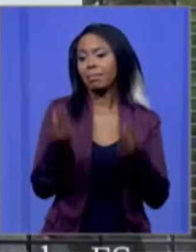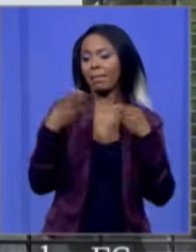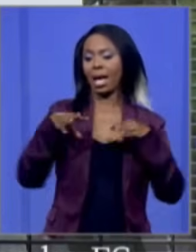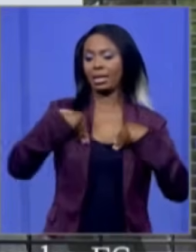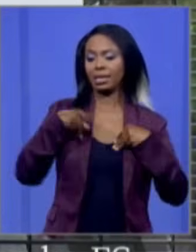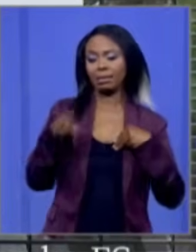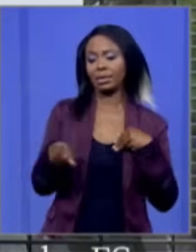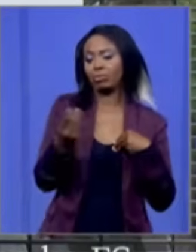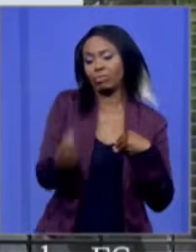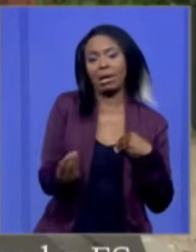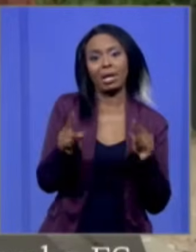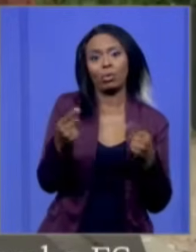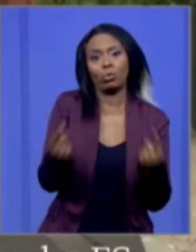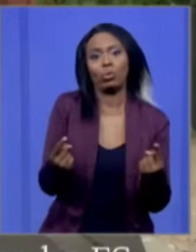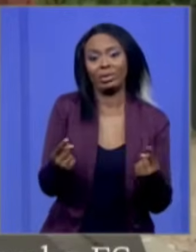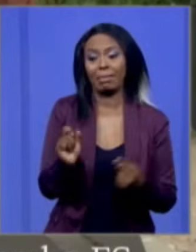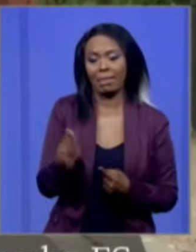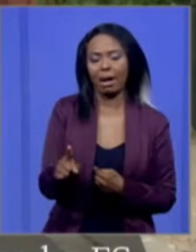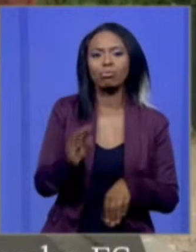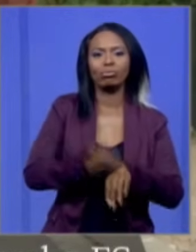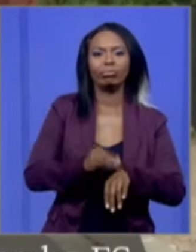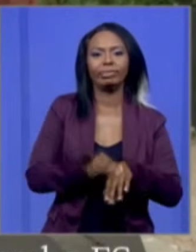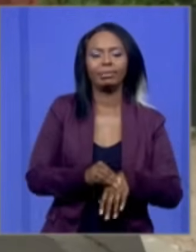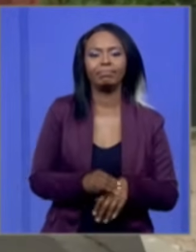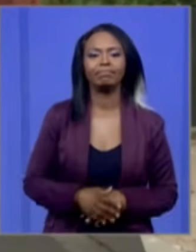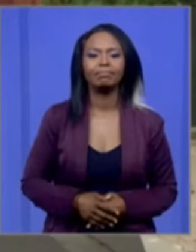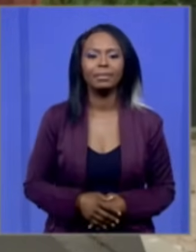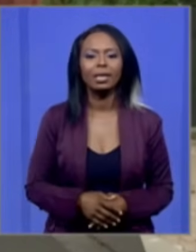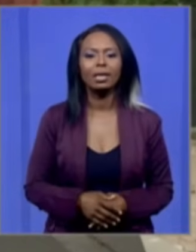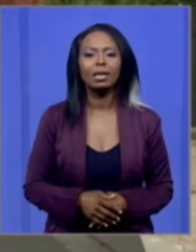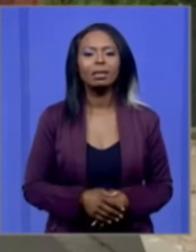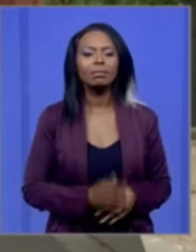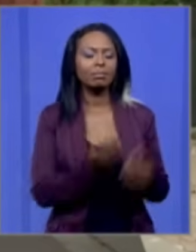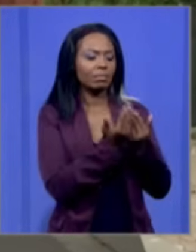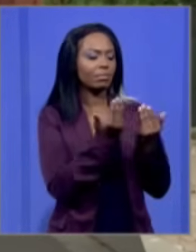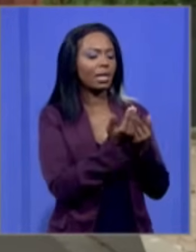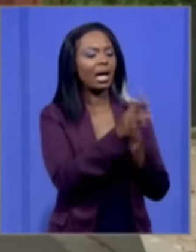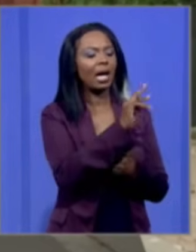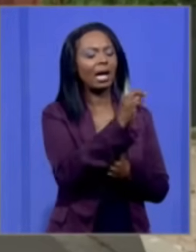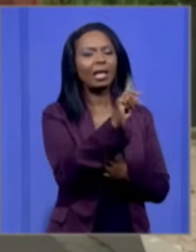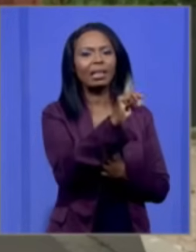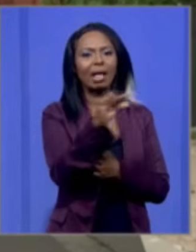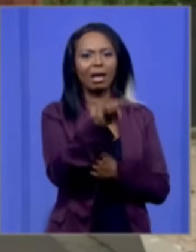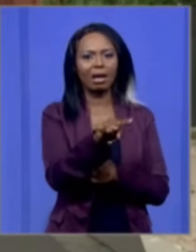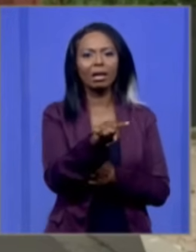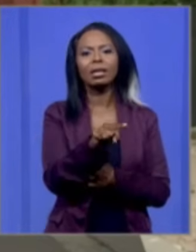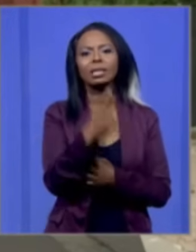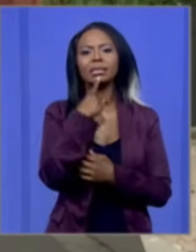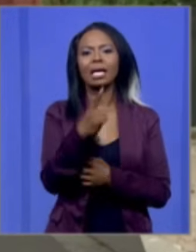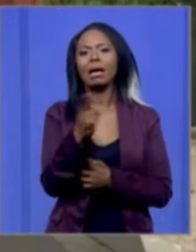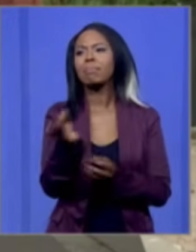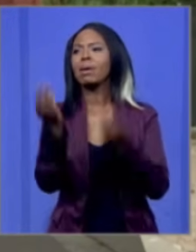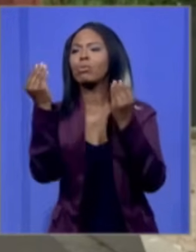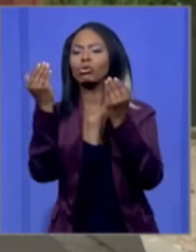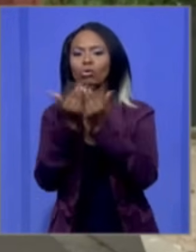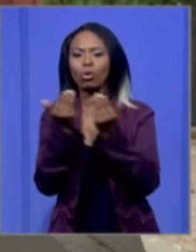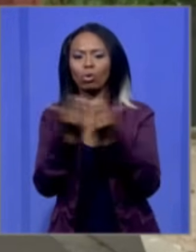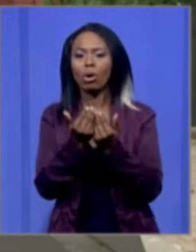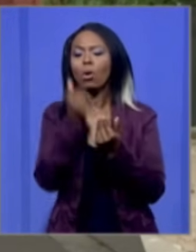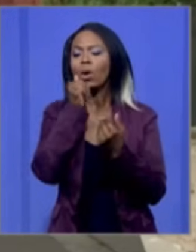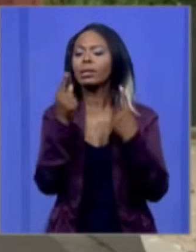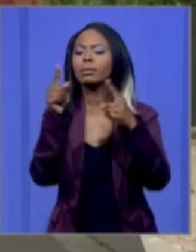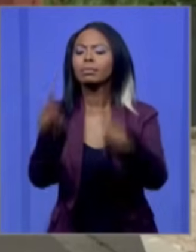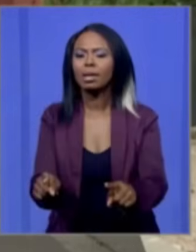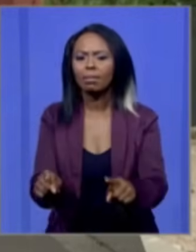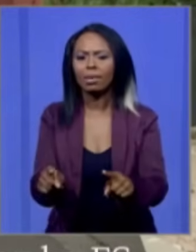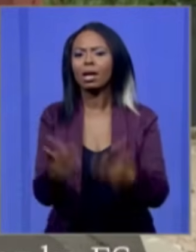ho tsona. Ona kena motshabi wa ba fumana sekolo ka mana ka tlang ba ga neng ngwana o ntho ba mo fumanetse sekolo ha re ya se ngwana o sa le